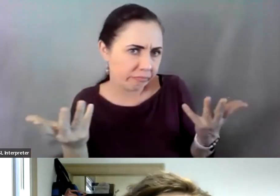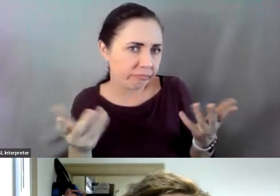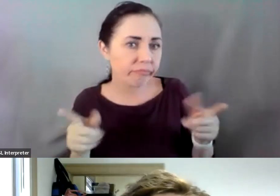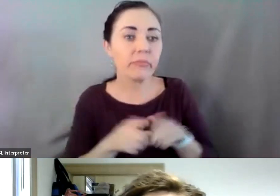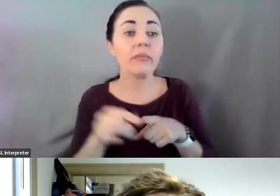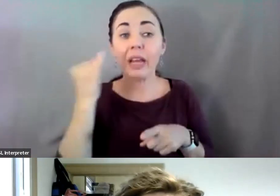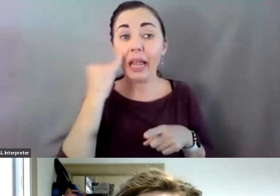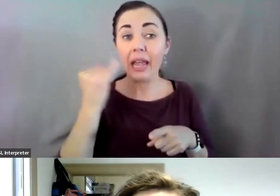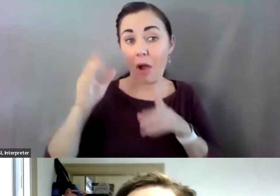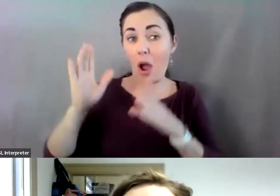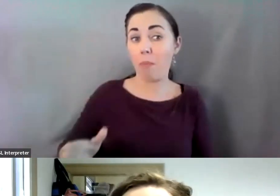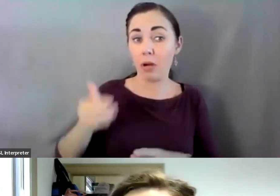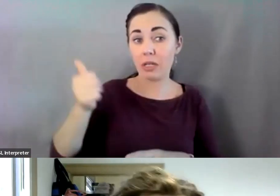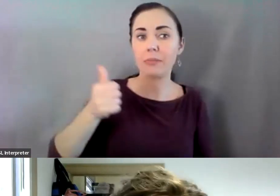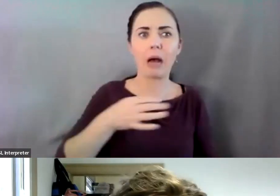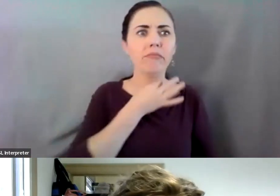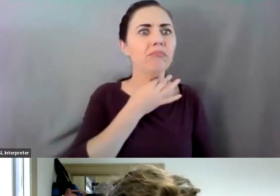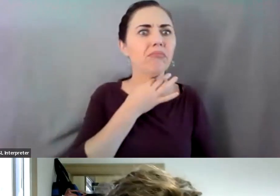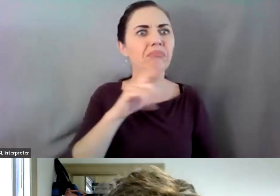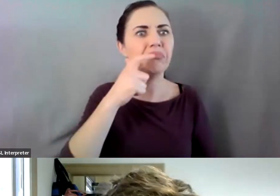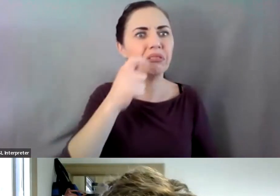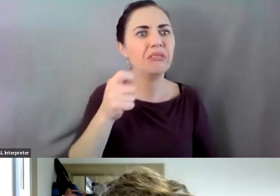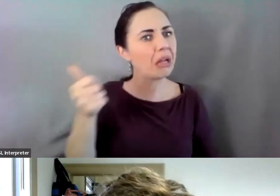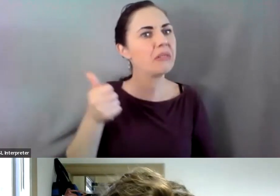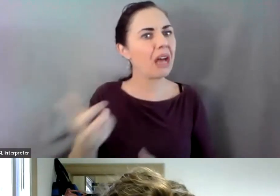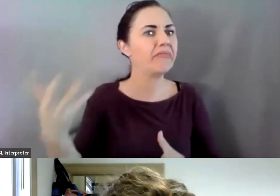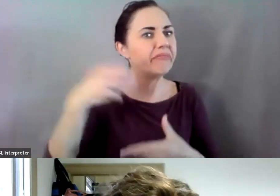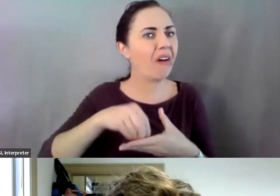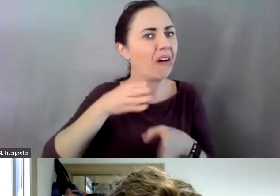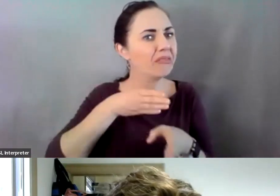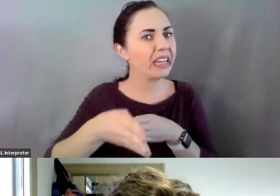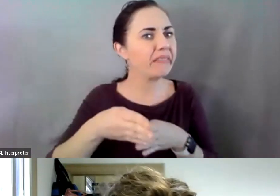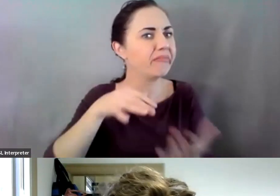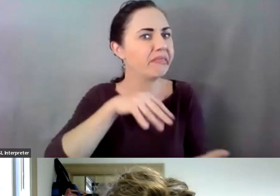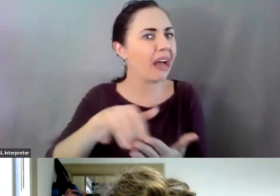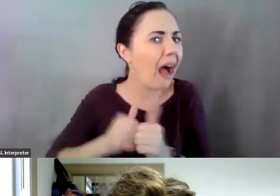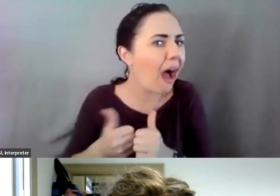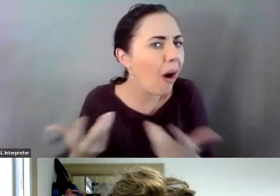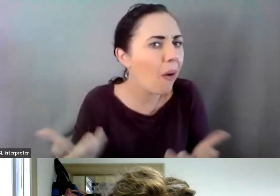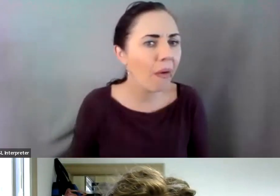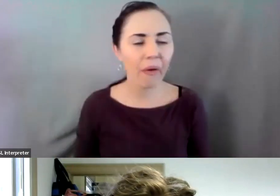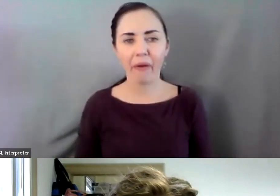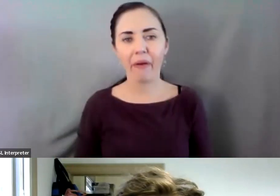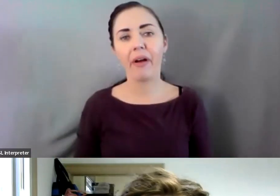someone interested, could they start studying that sort of thing?